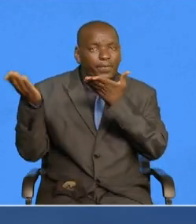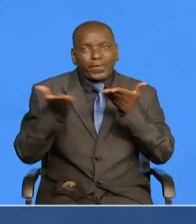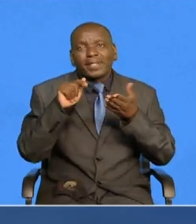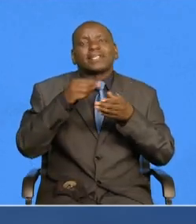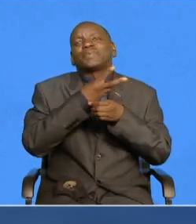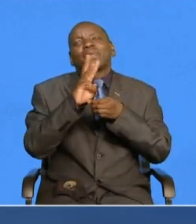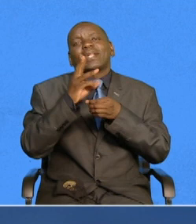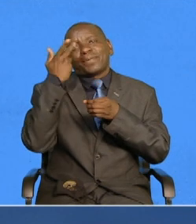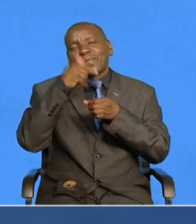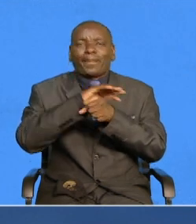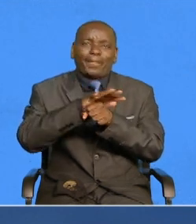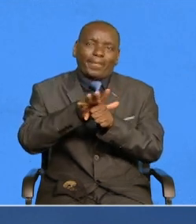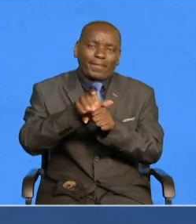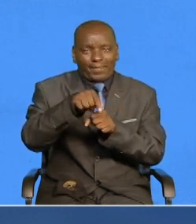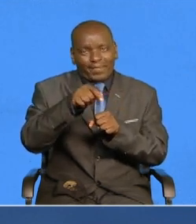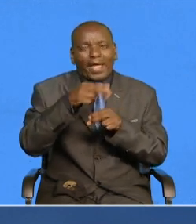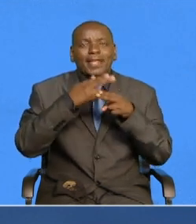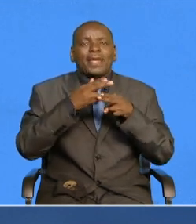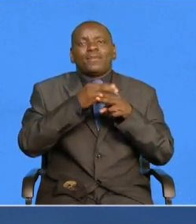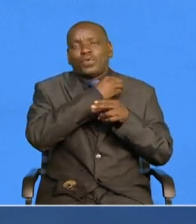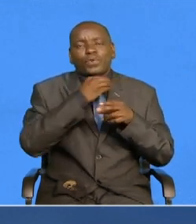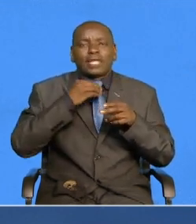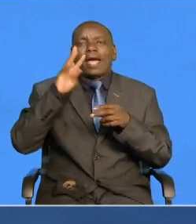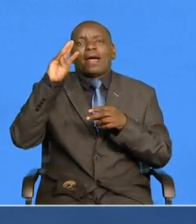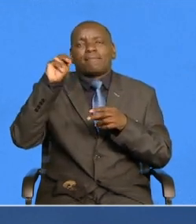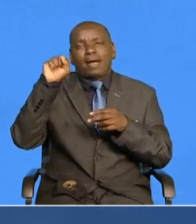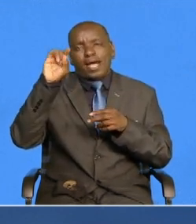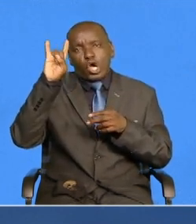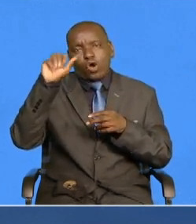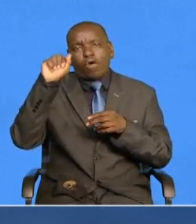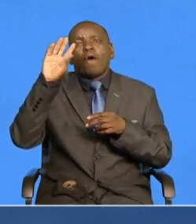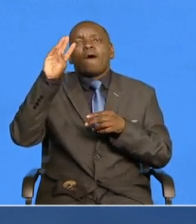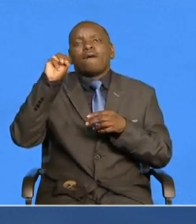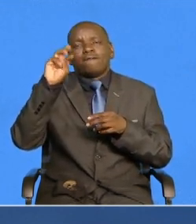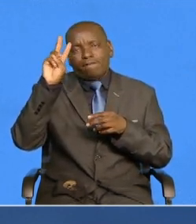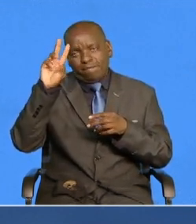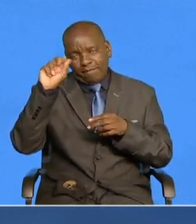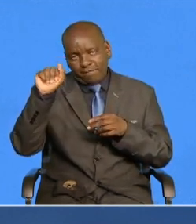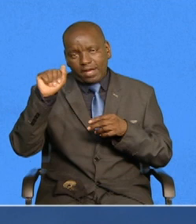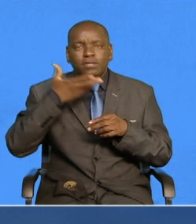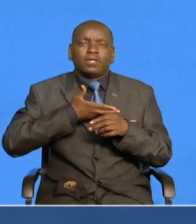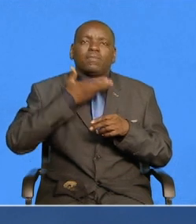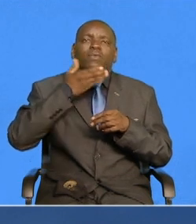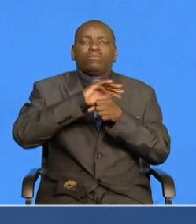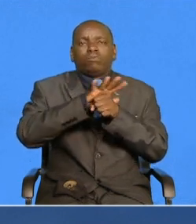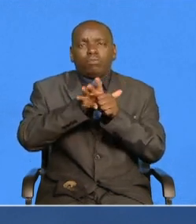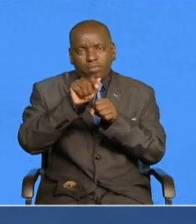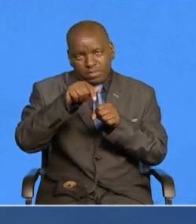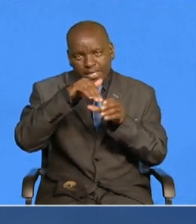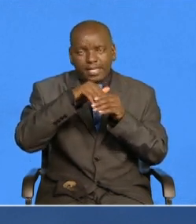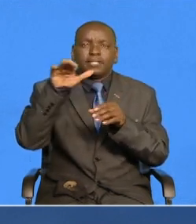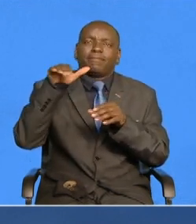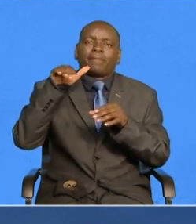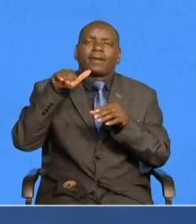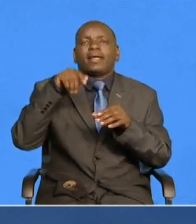Welcome to this weekly COVID-19 update. My name is Dr. Agnes Mahomva, the Chief Coordinator for the National Response to COVID-19 pandemic here